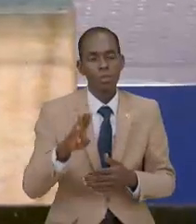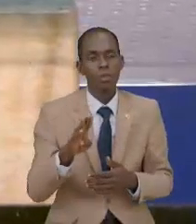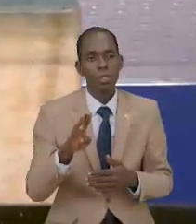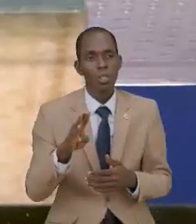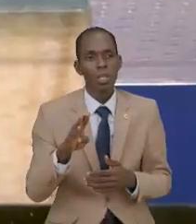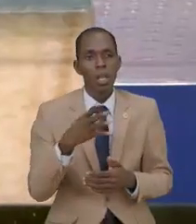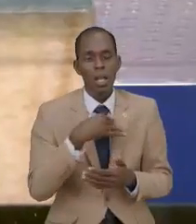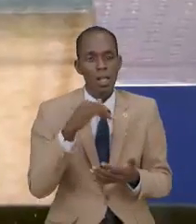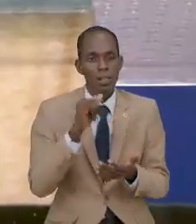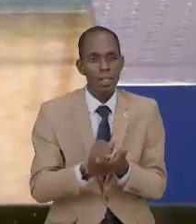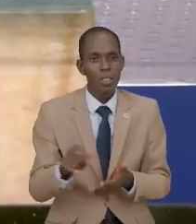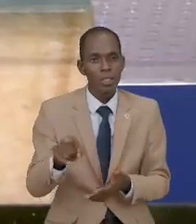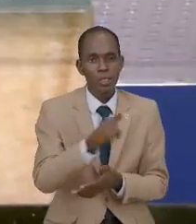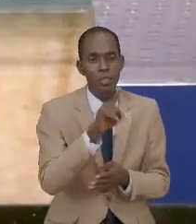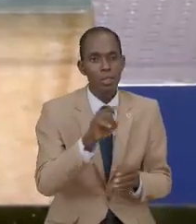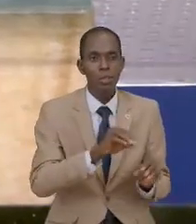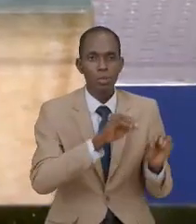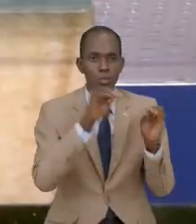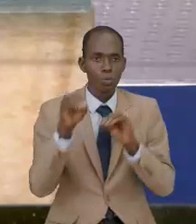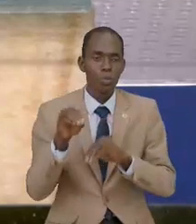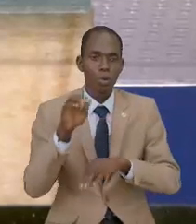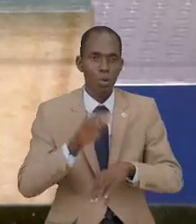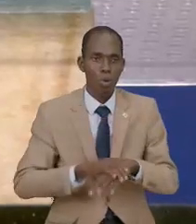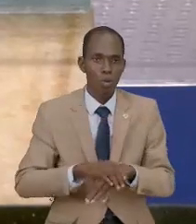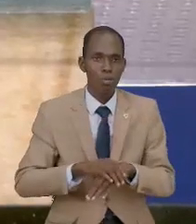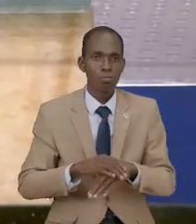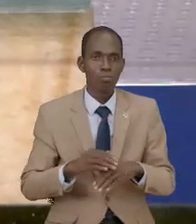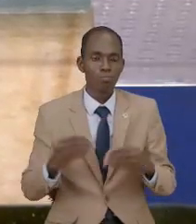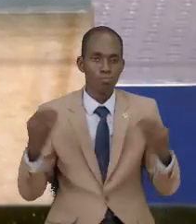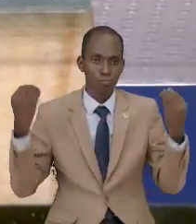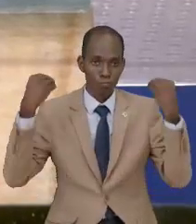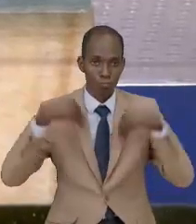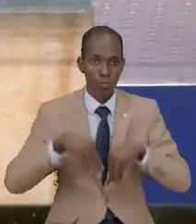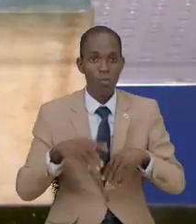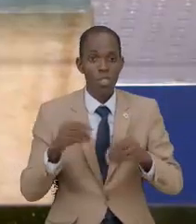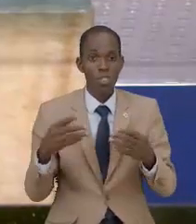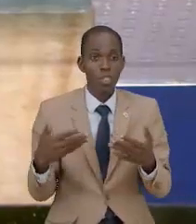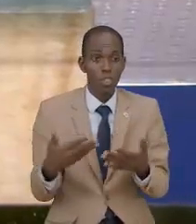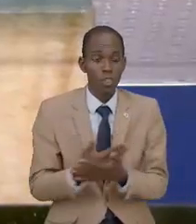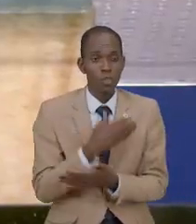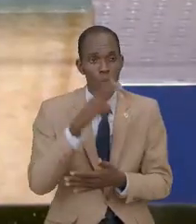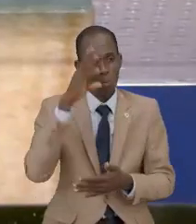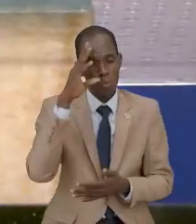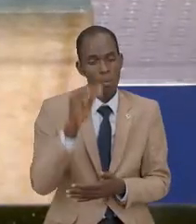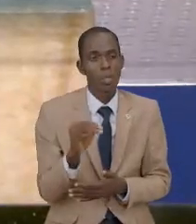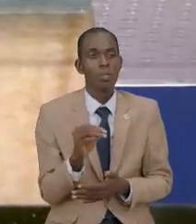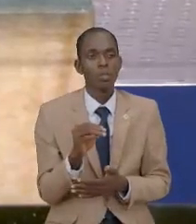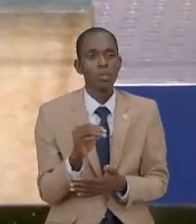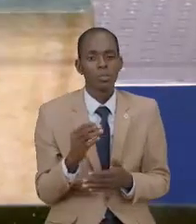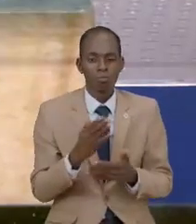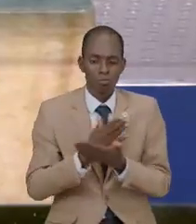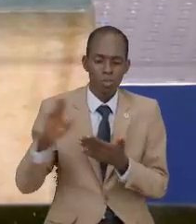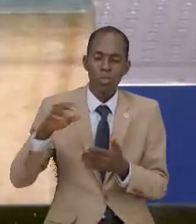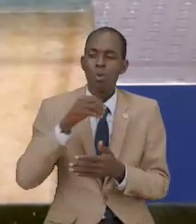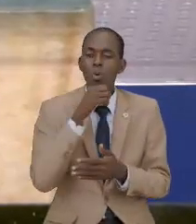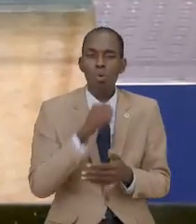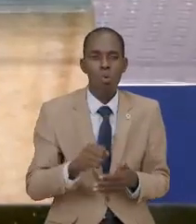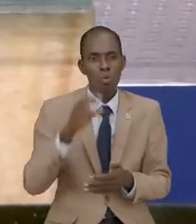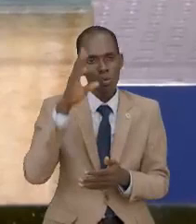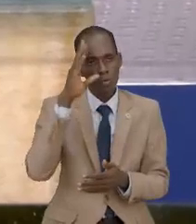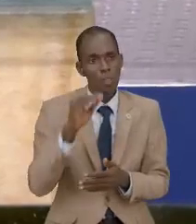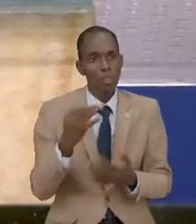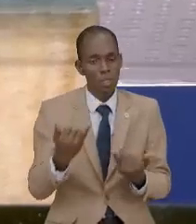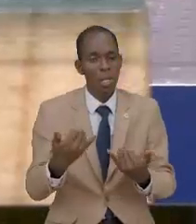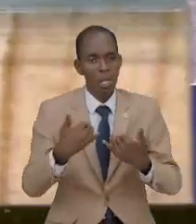says, and that you put on the new man. Get rid of the old man. That you put on the new